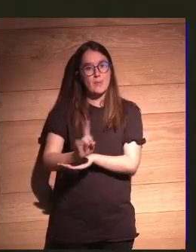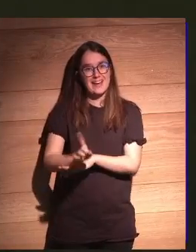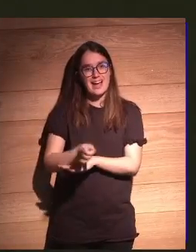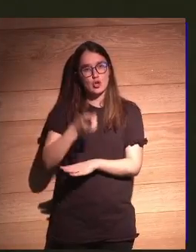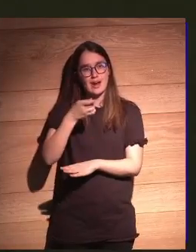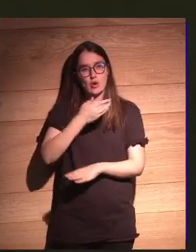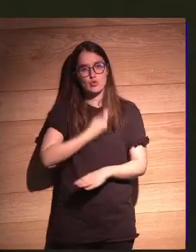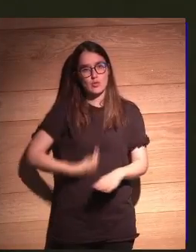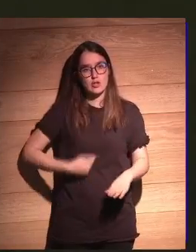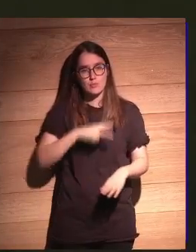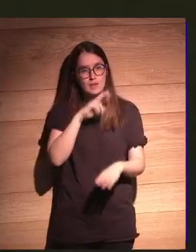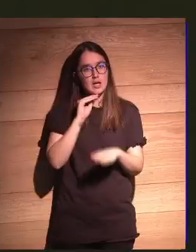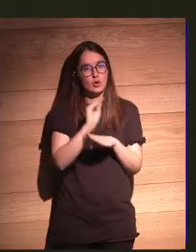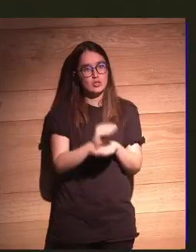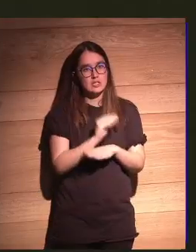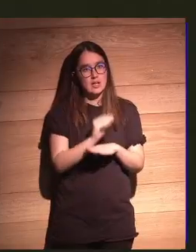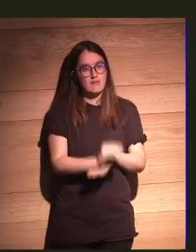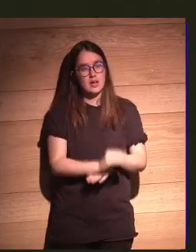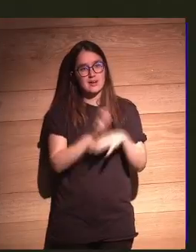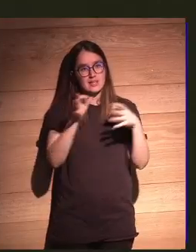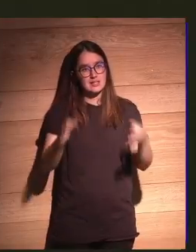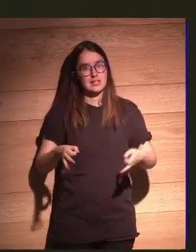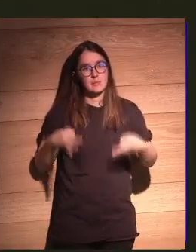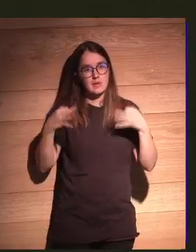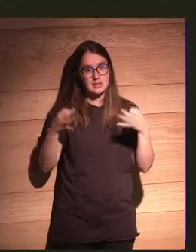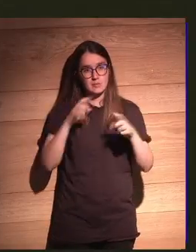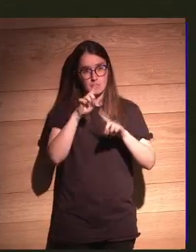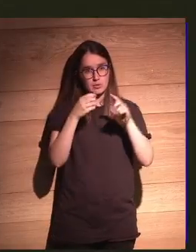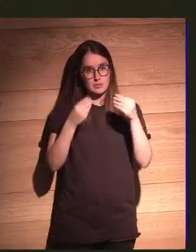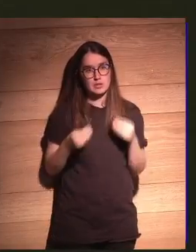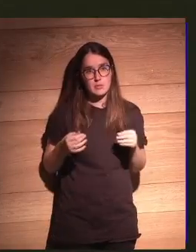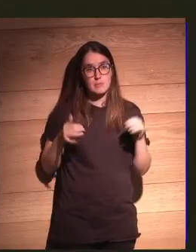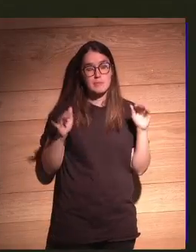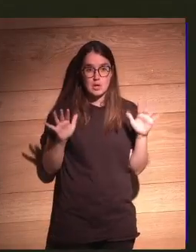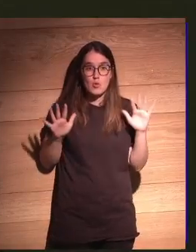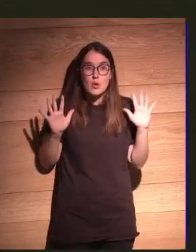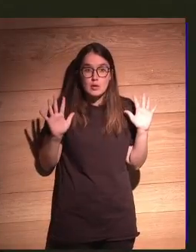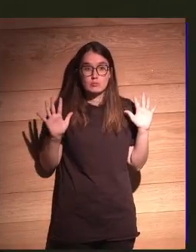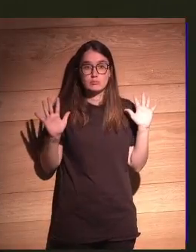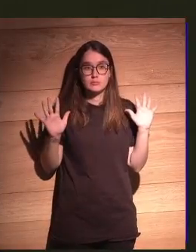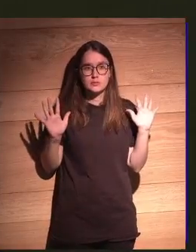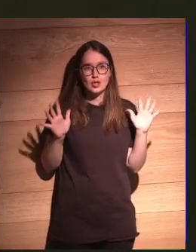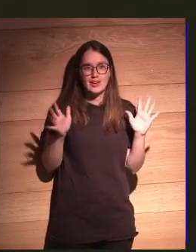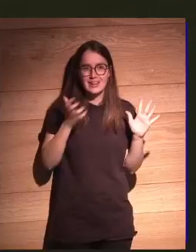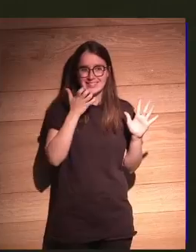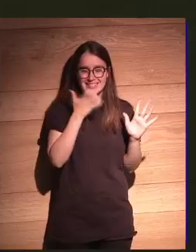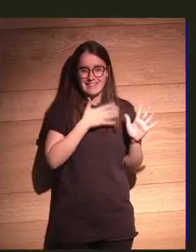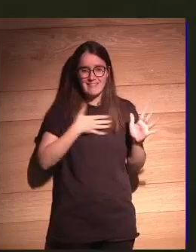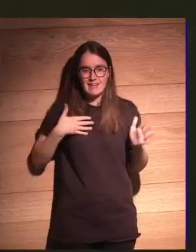or not forcing the owners to maintain their properties